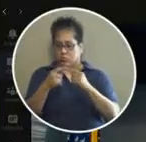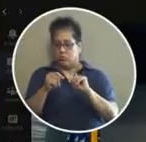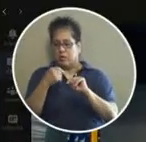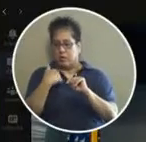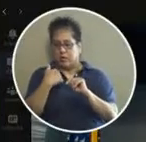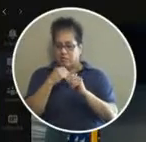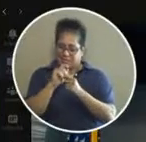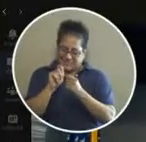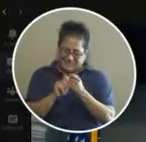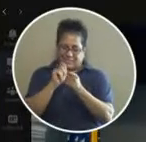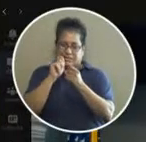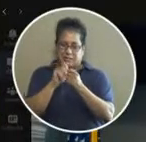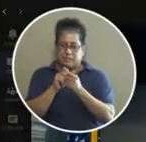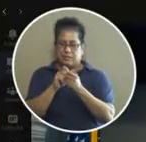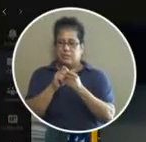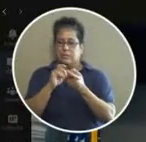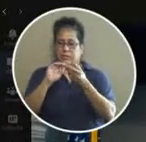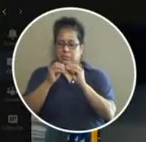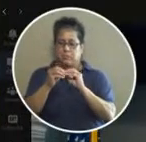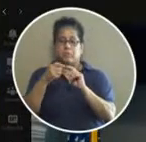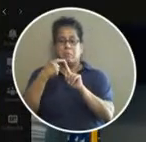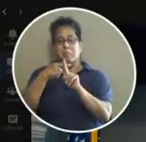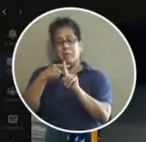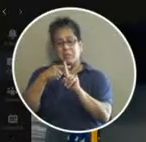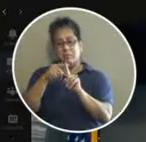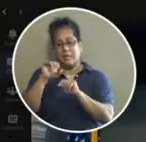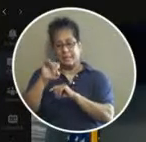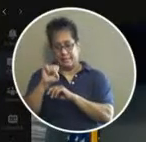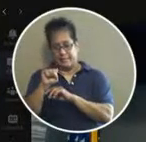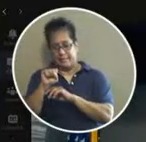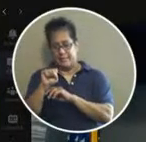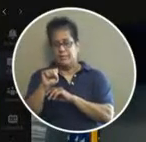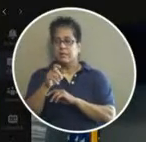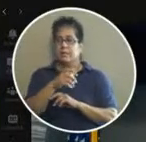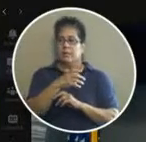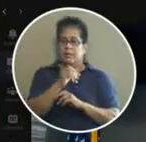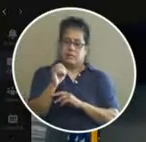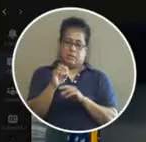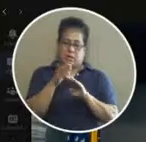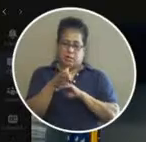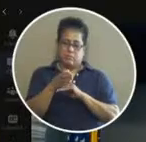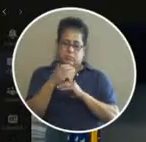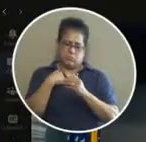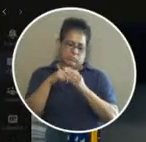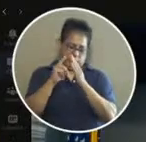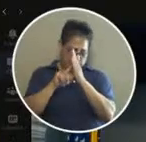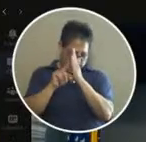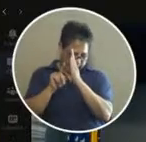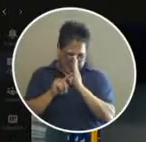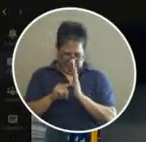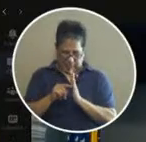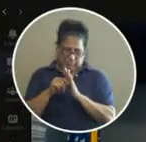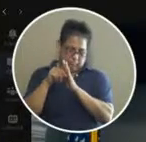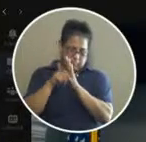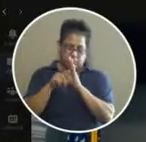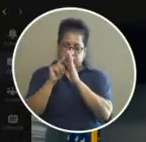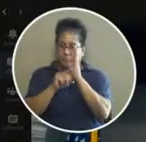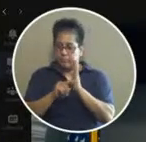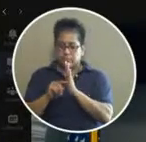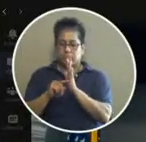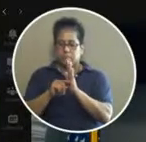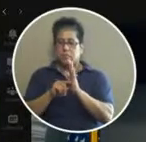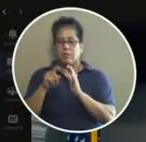extremely accurate account of all the positive cases. And after an exhaustive investigation, we need to determine